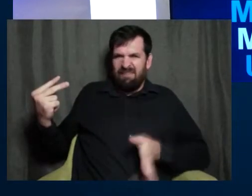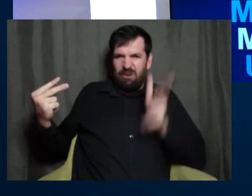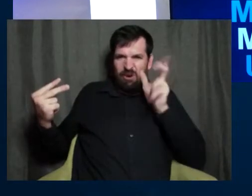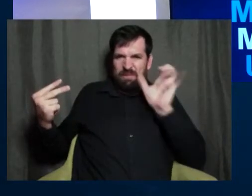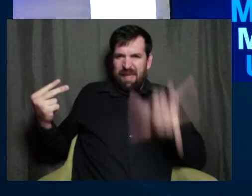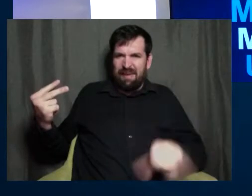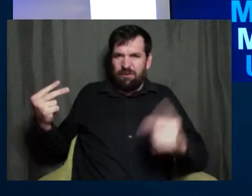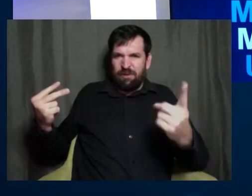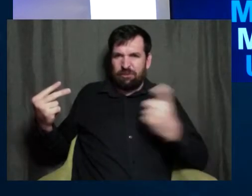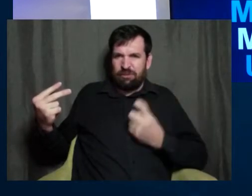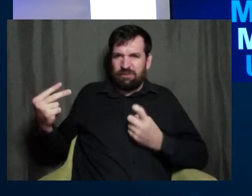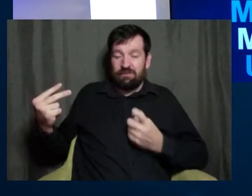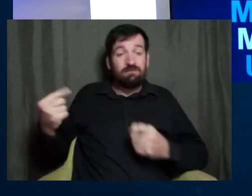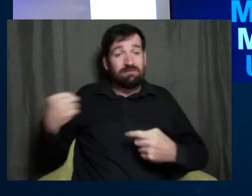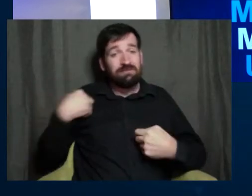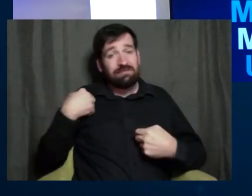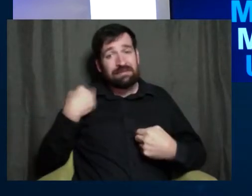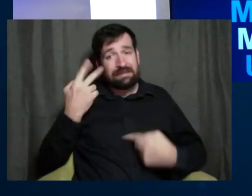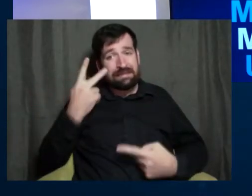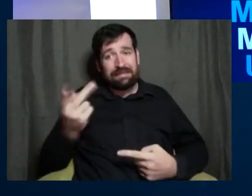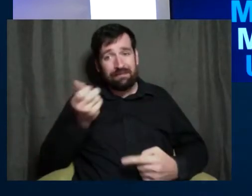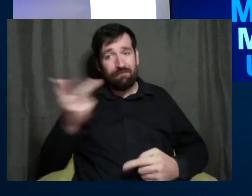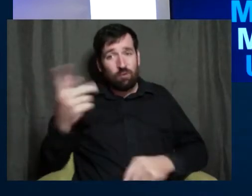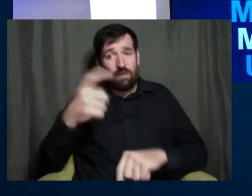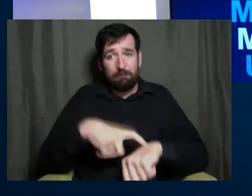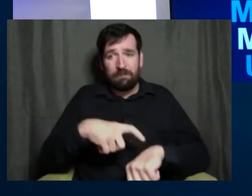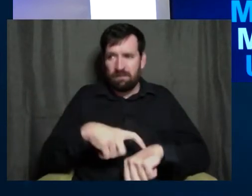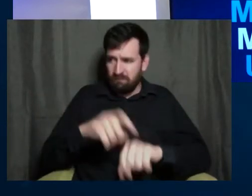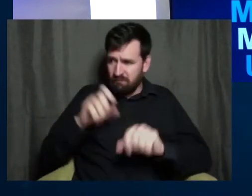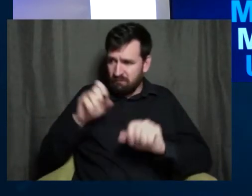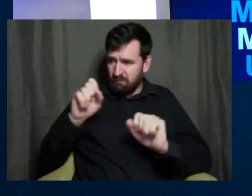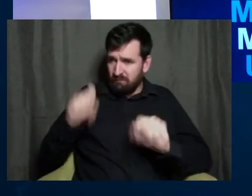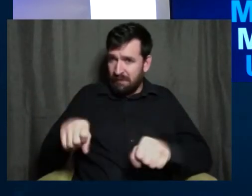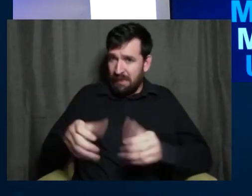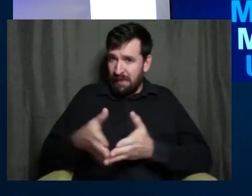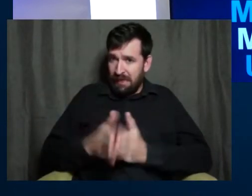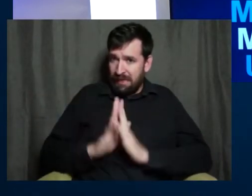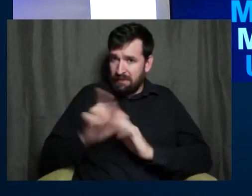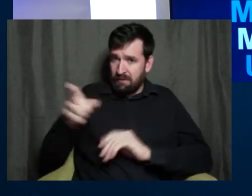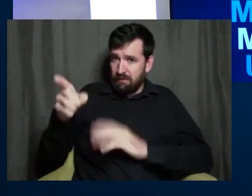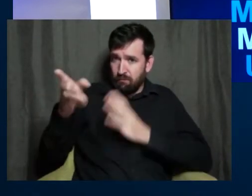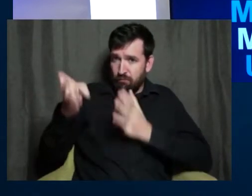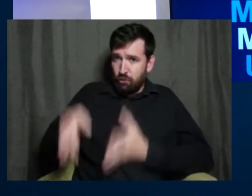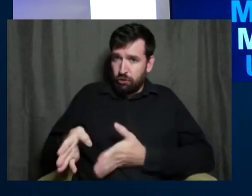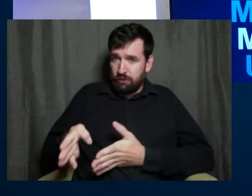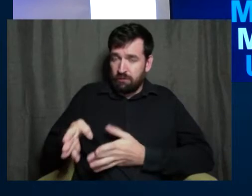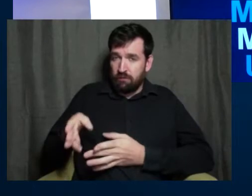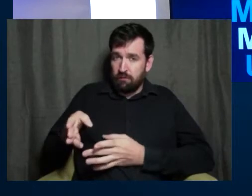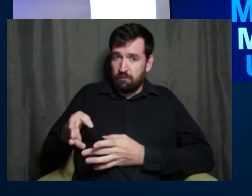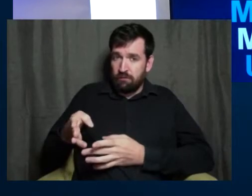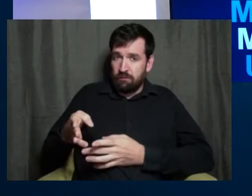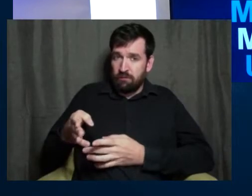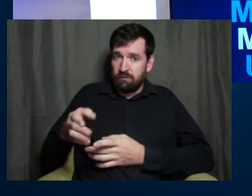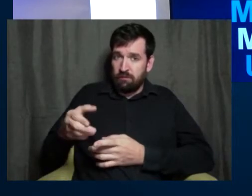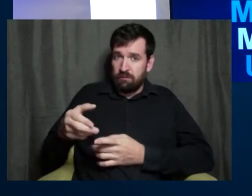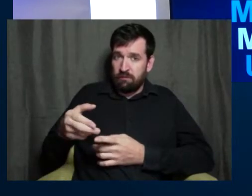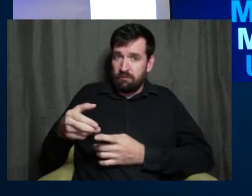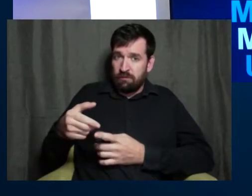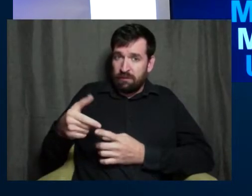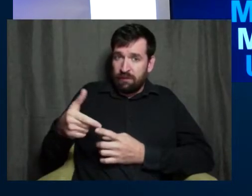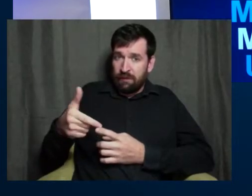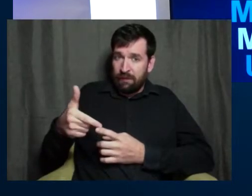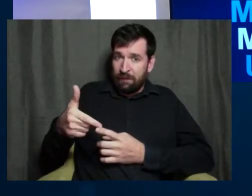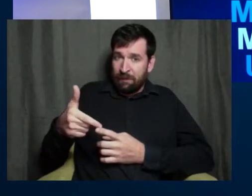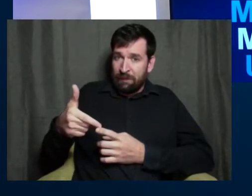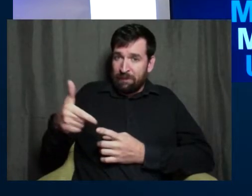up over the last couple of months, is that people were like, can I ask the person administering the shot to pull out a little bit so it doesn't go